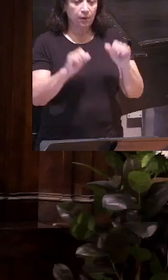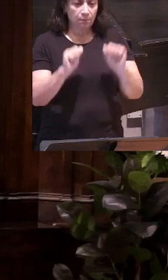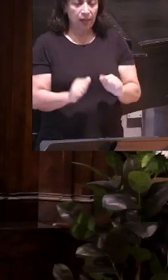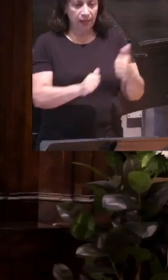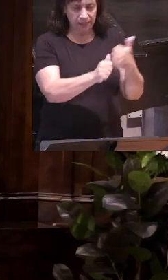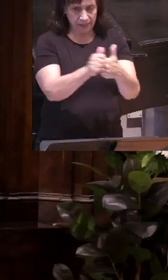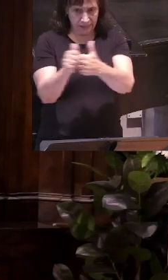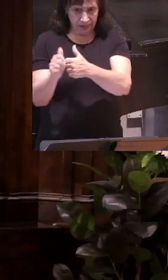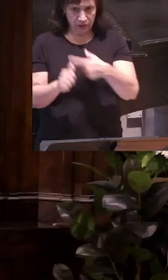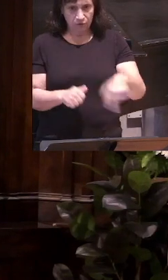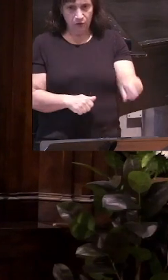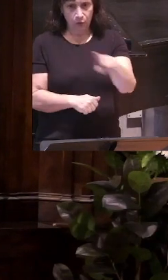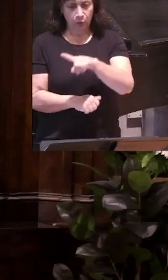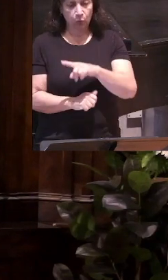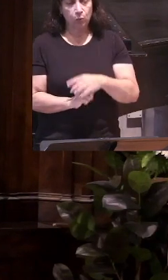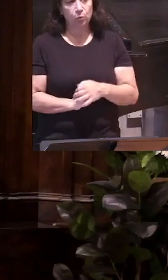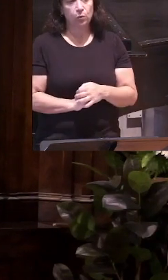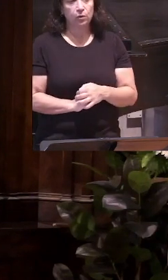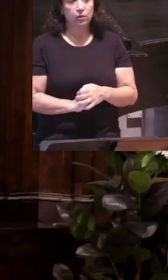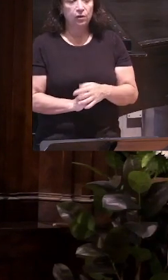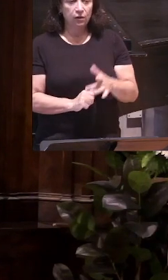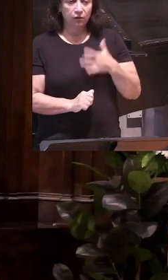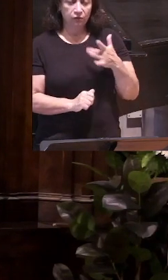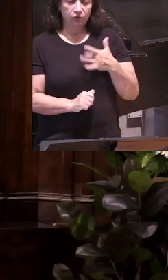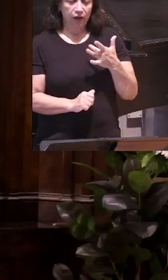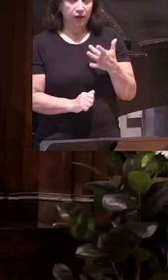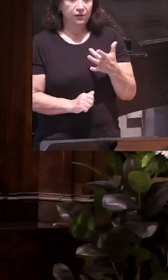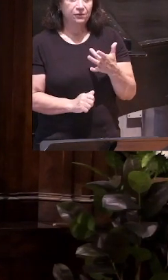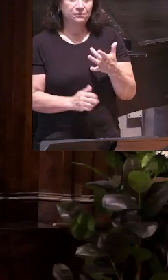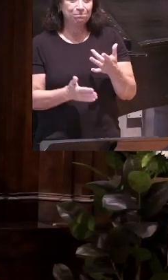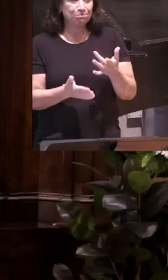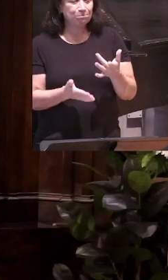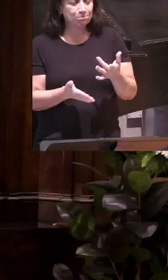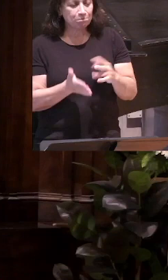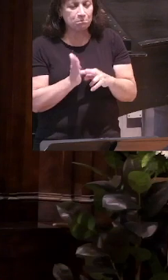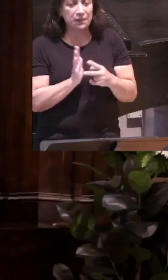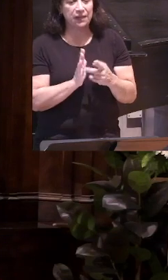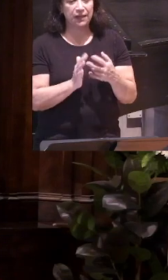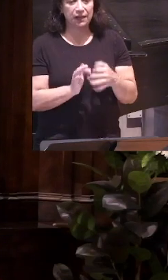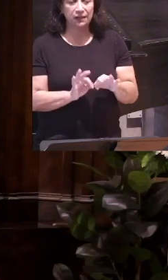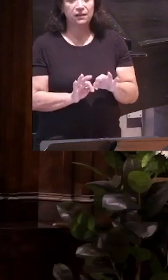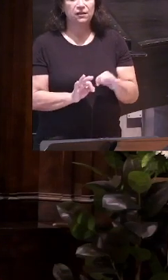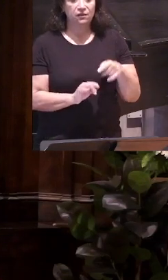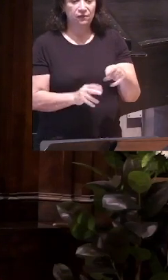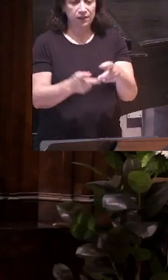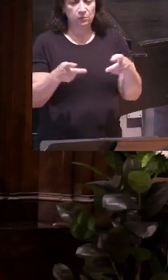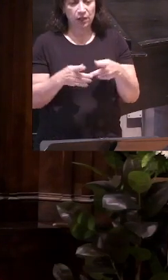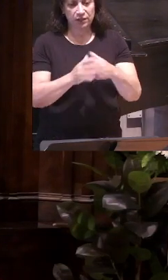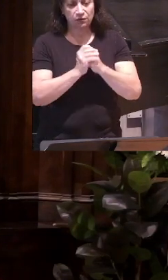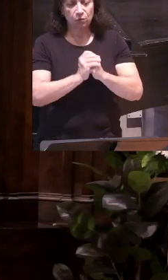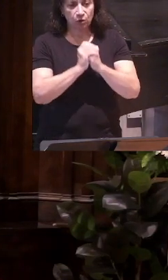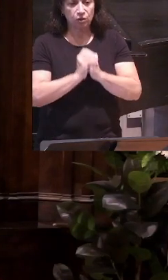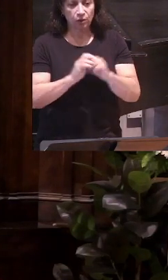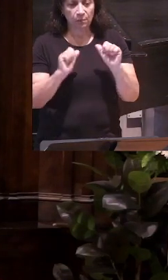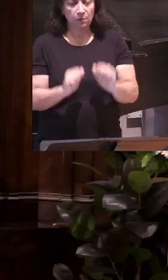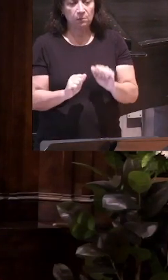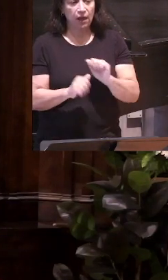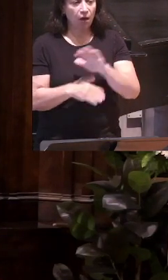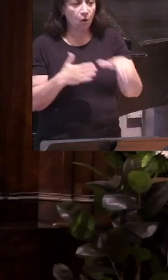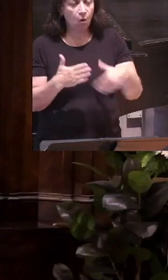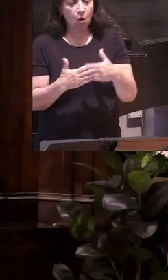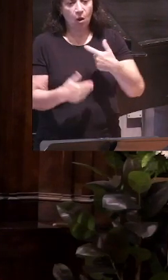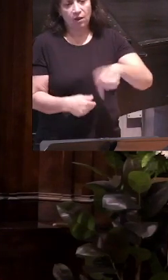may each and every one of you find a sense of meaning in this place of worship. May all of us